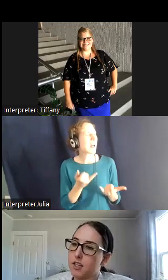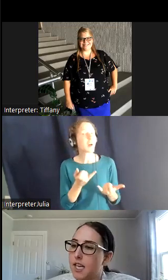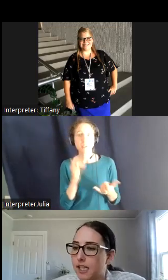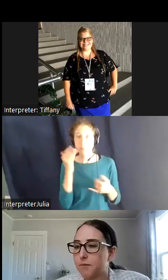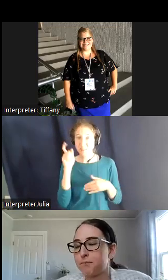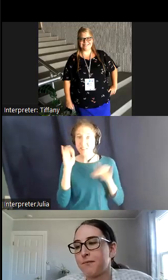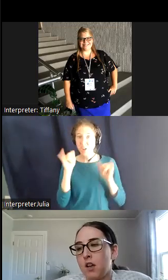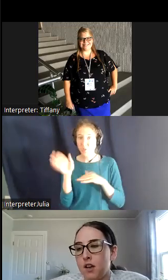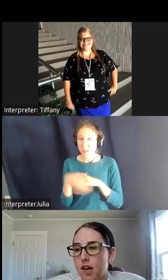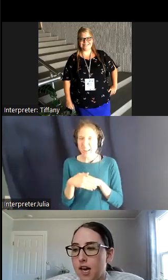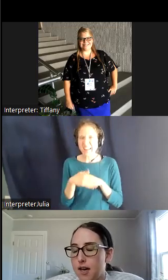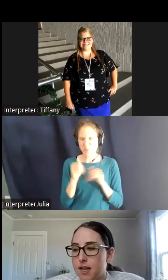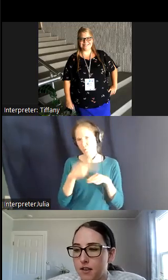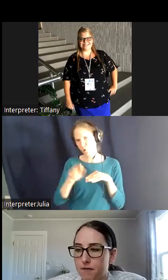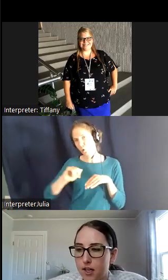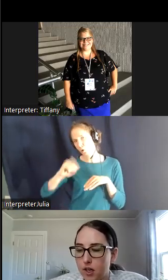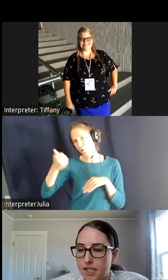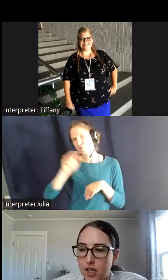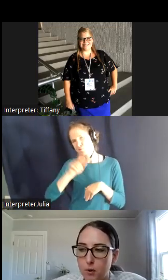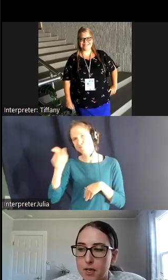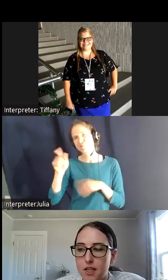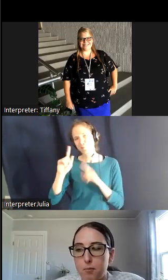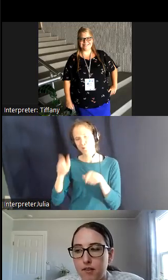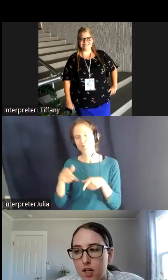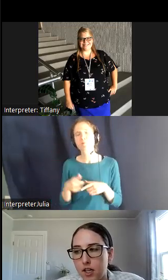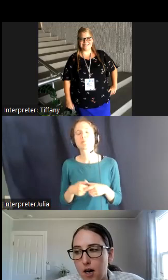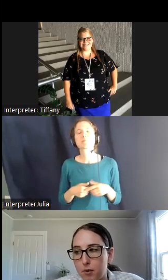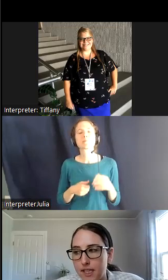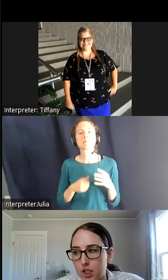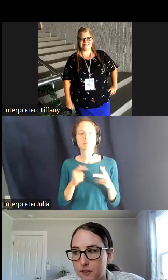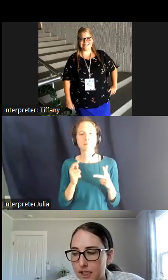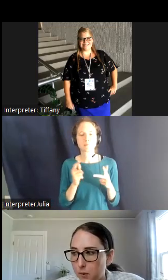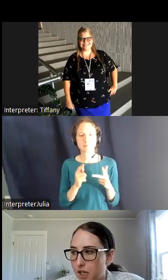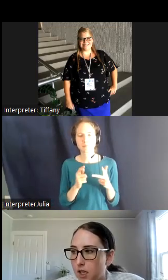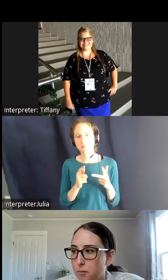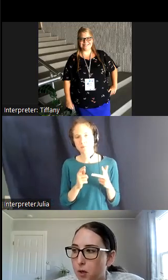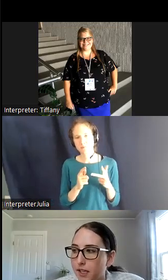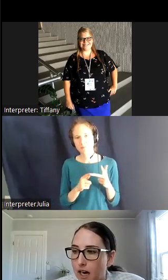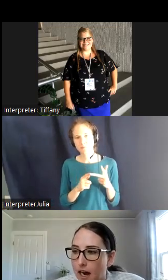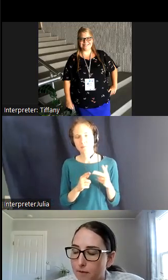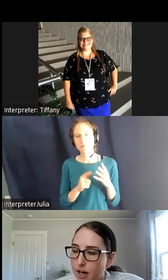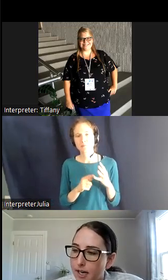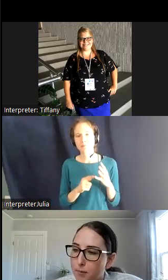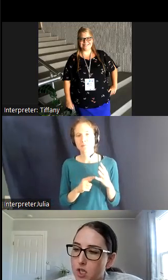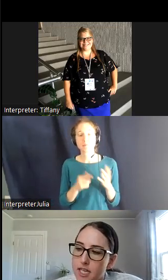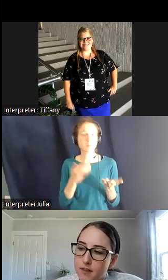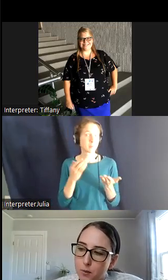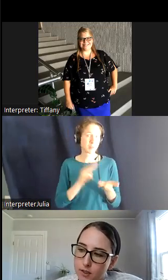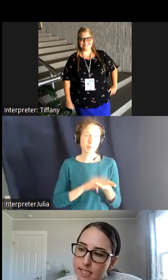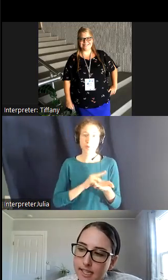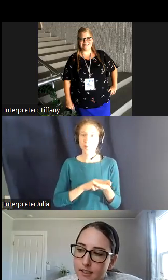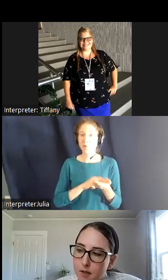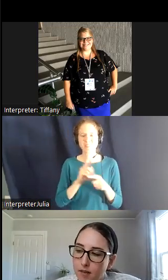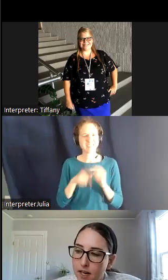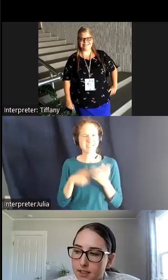the care that they need. And then the final criteria would be that the provider cannot provide services within an appropriate time frame per the